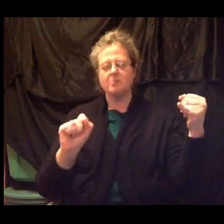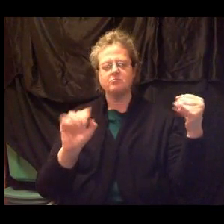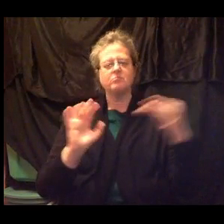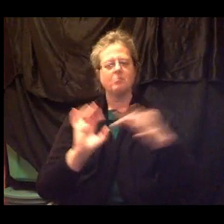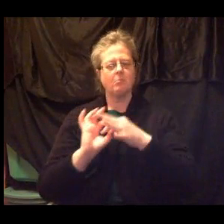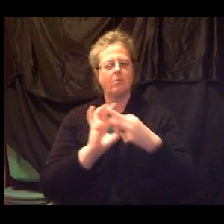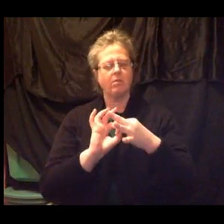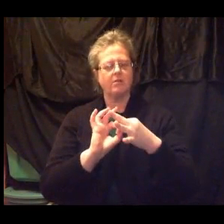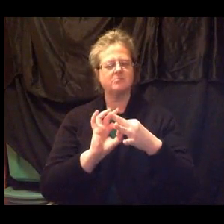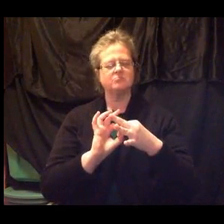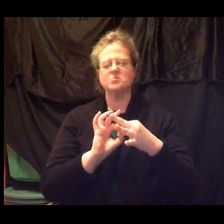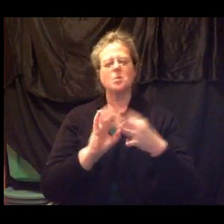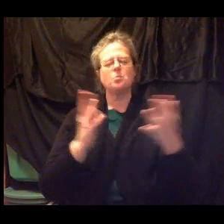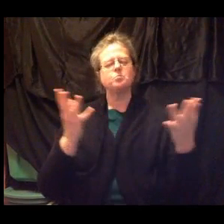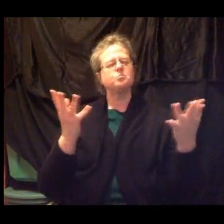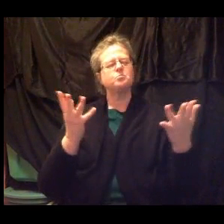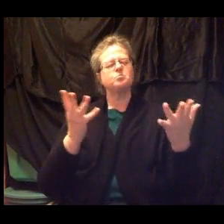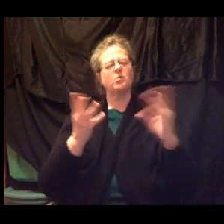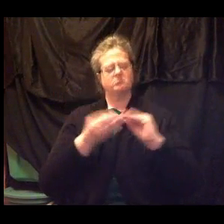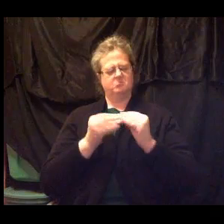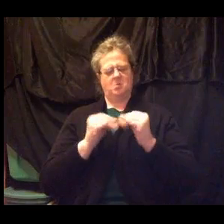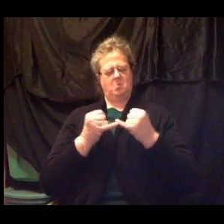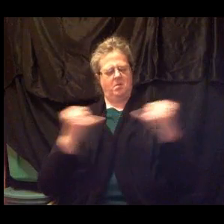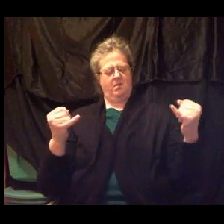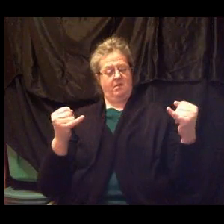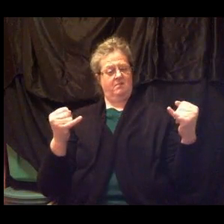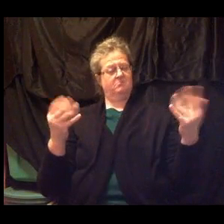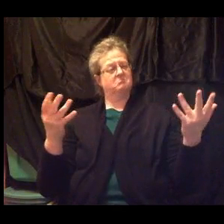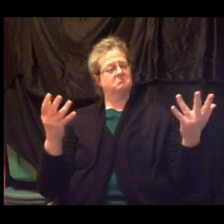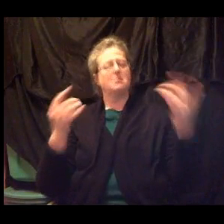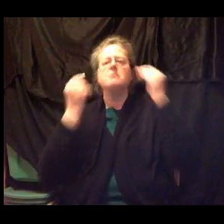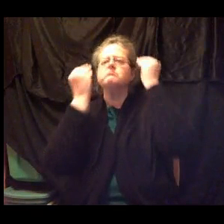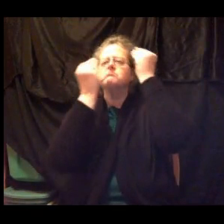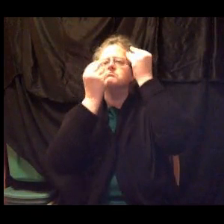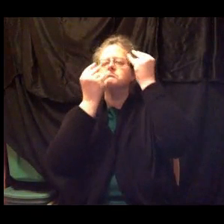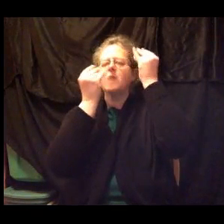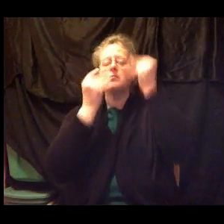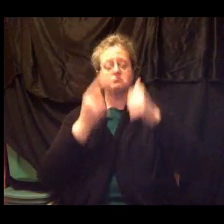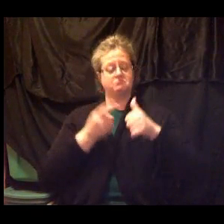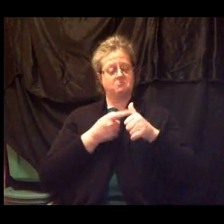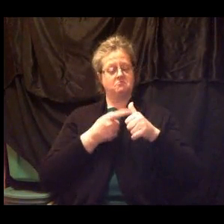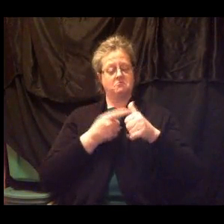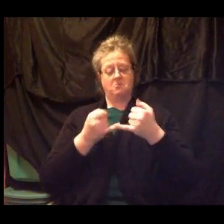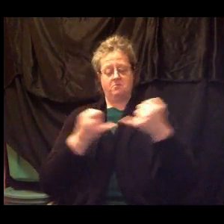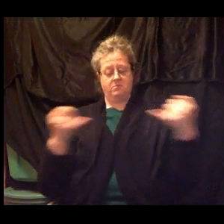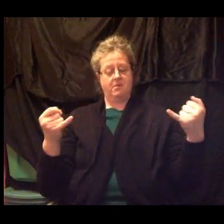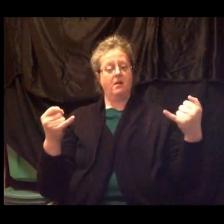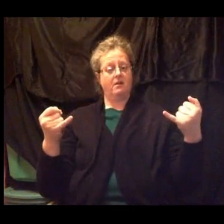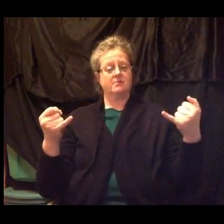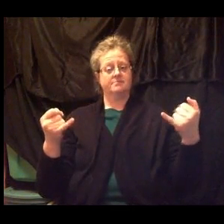number line, if you just think about it a little bit, is a line, first of all. So let's just draw a line.